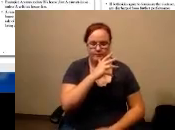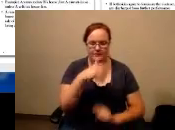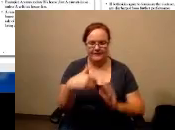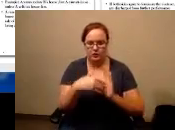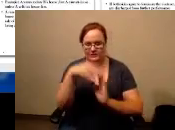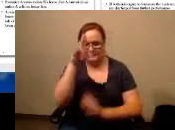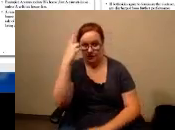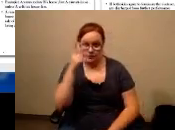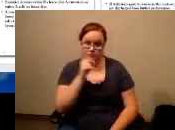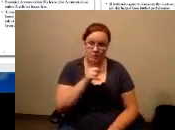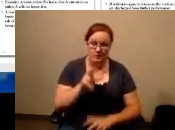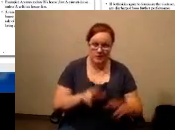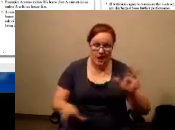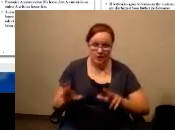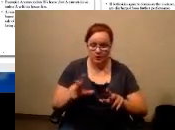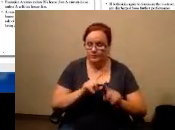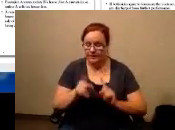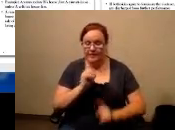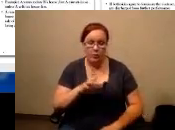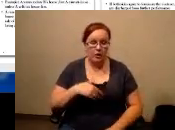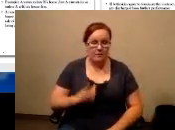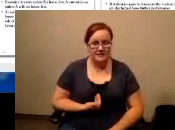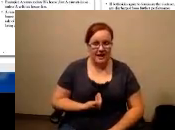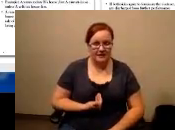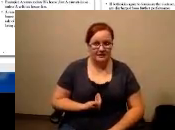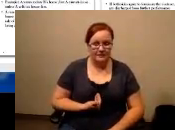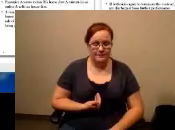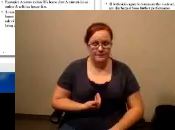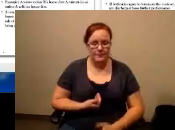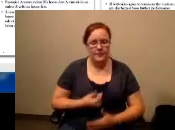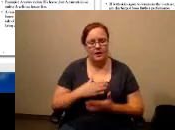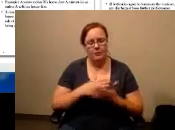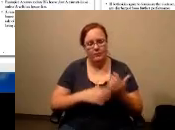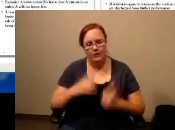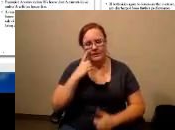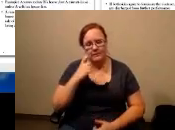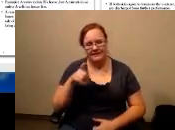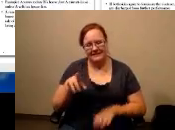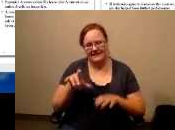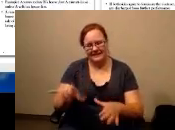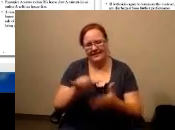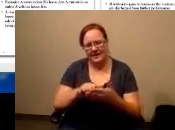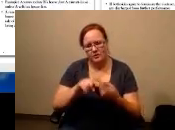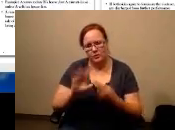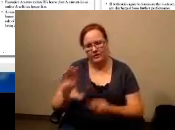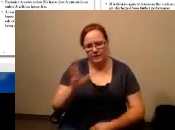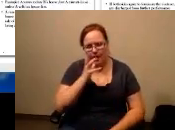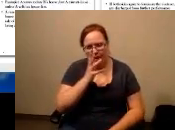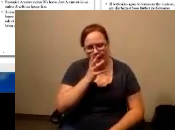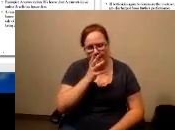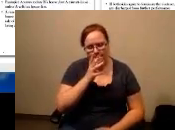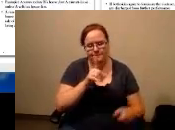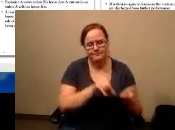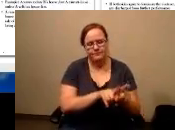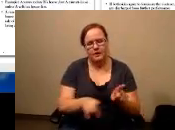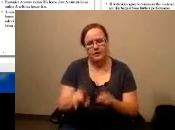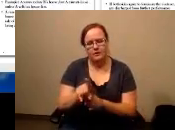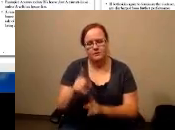awkward. But they were very upset with him, in part because he had done this to their mother, and also